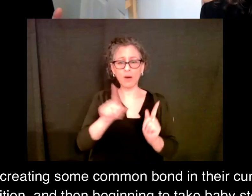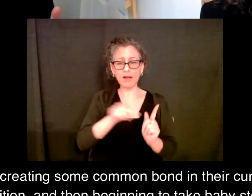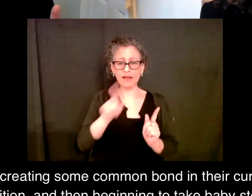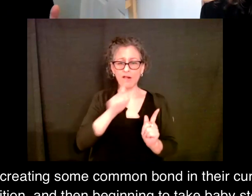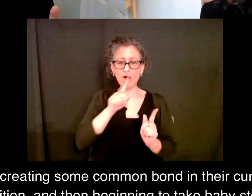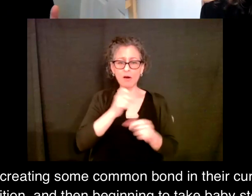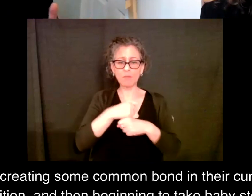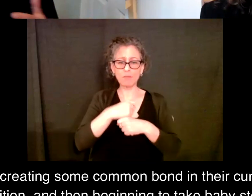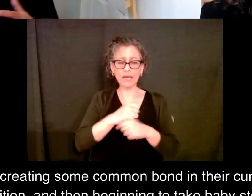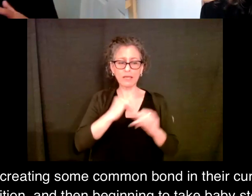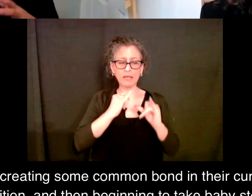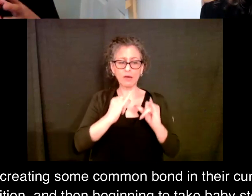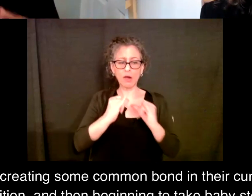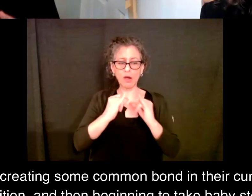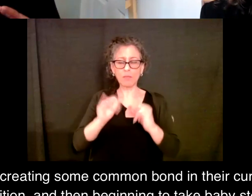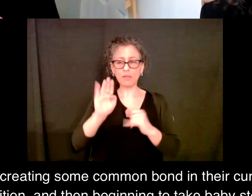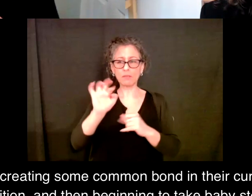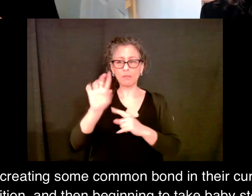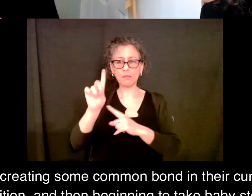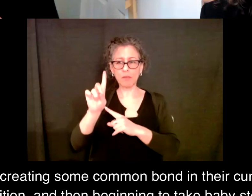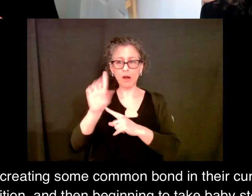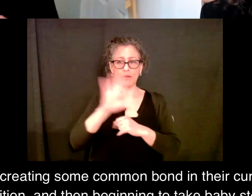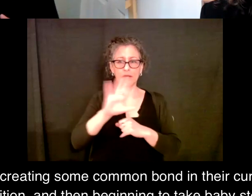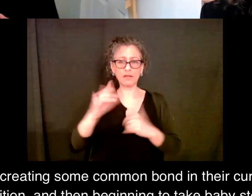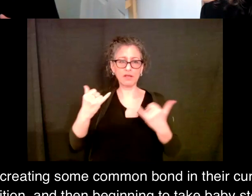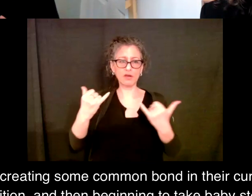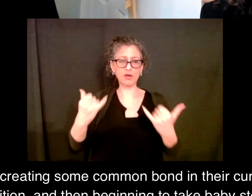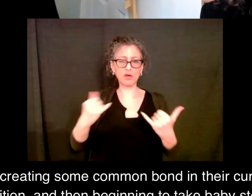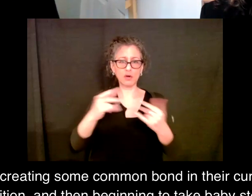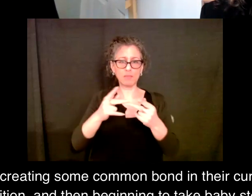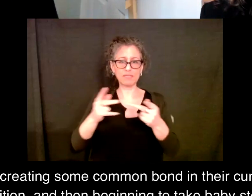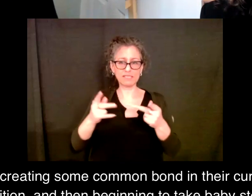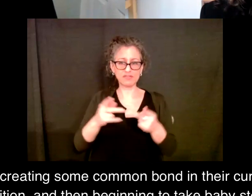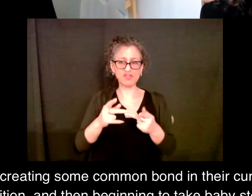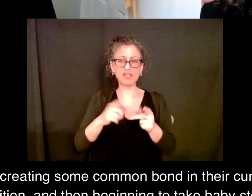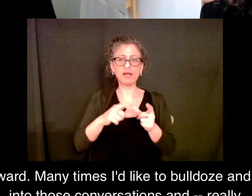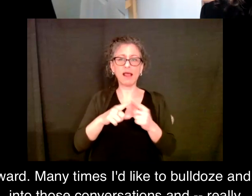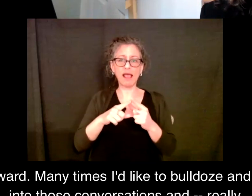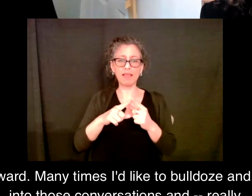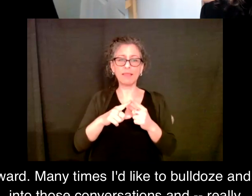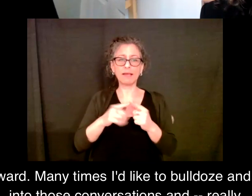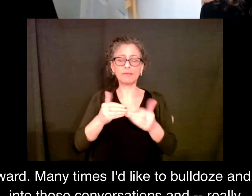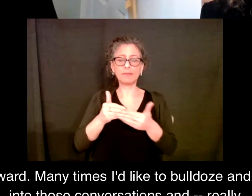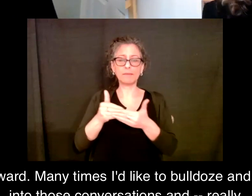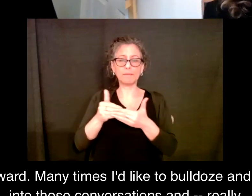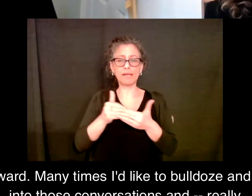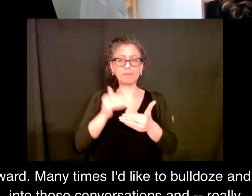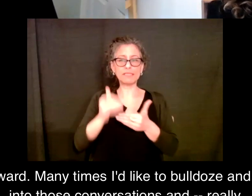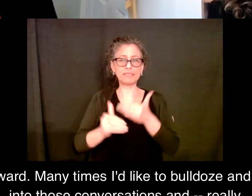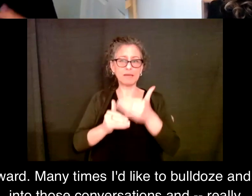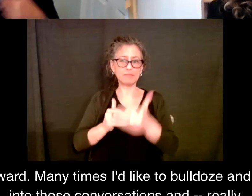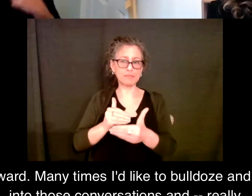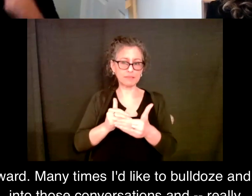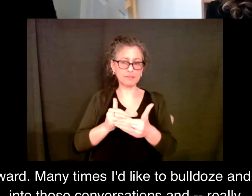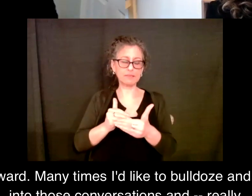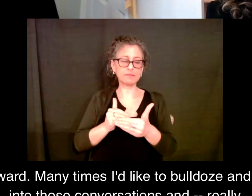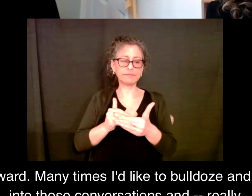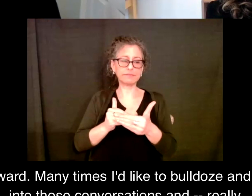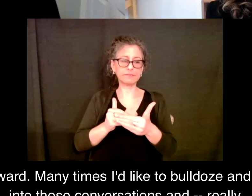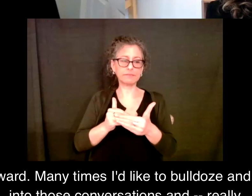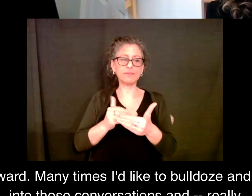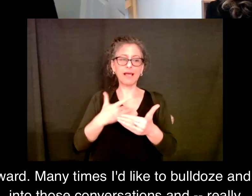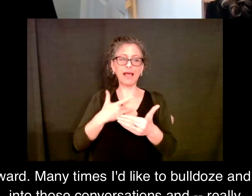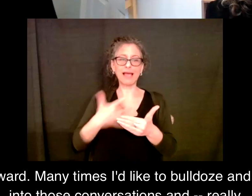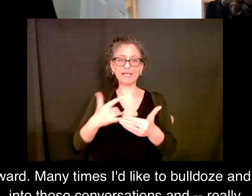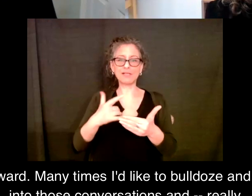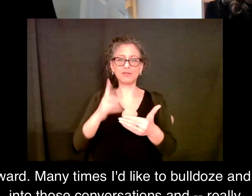bond in their current position, and then beginning to take baby steps forward. Many times I'd like to bulldoze and go